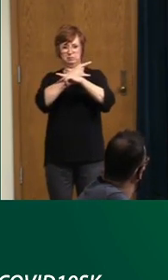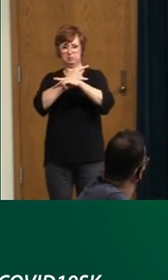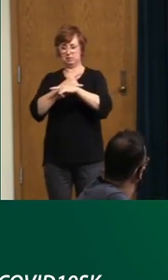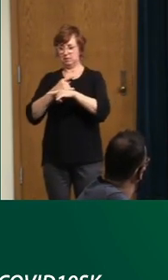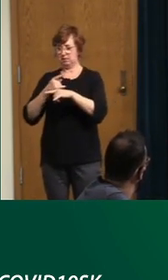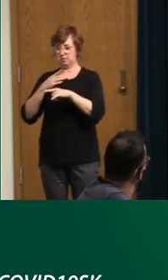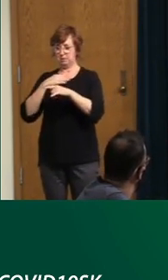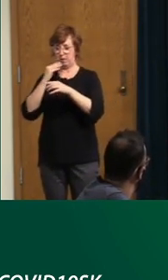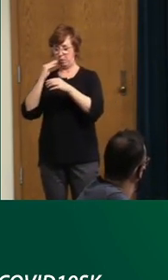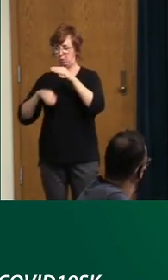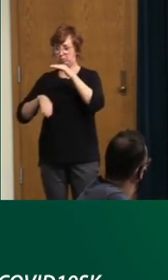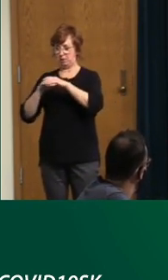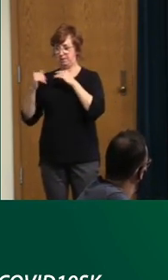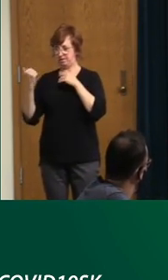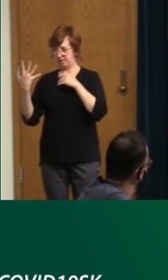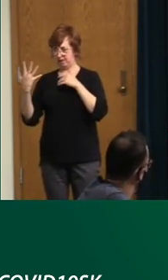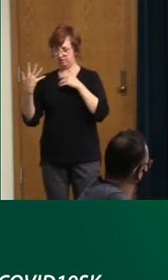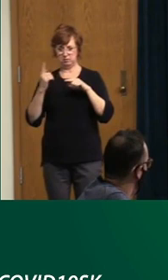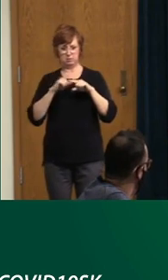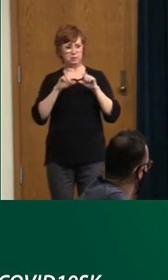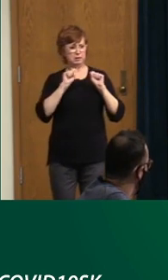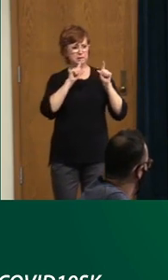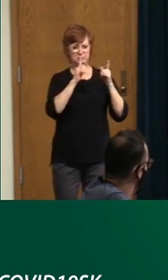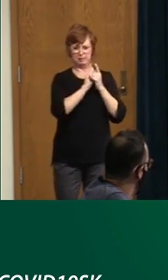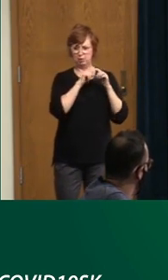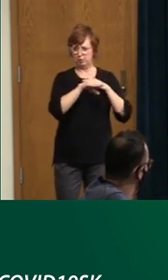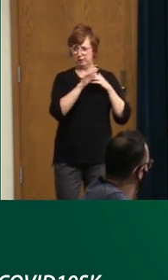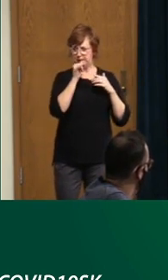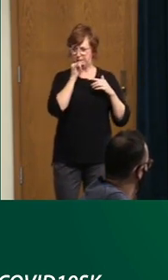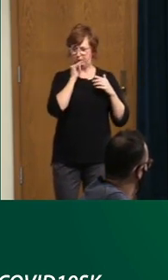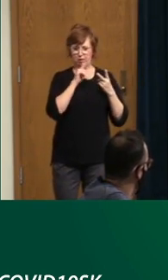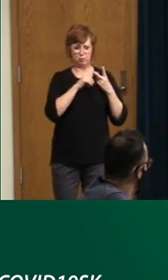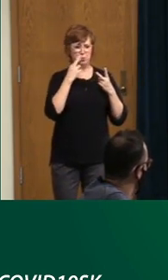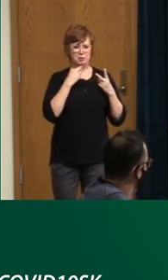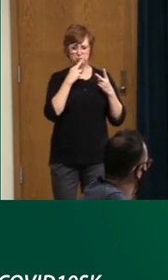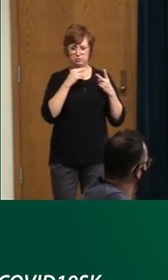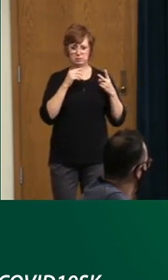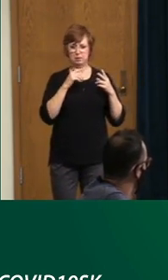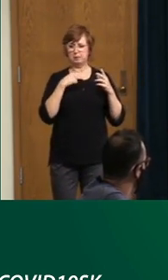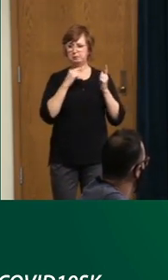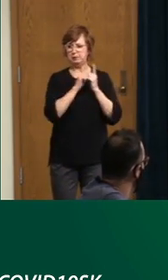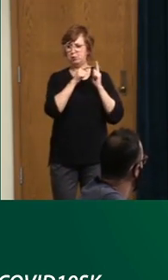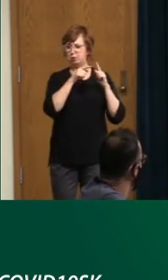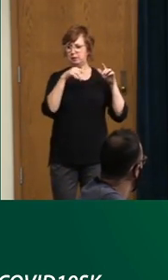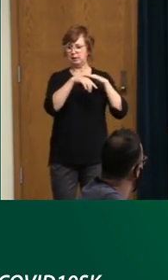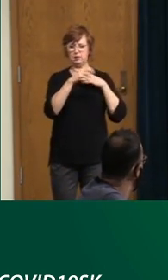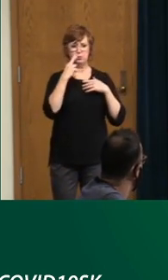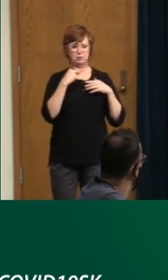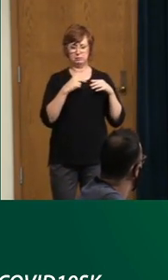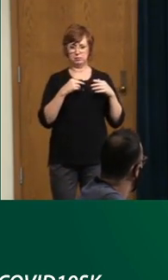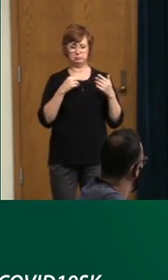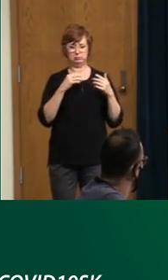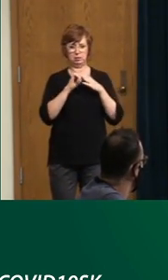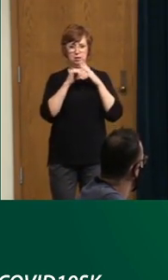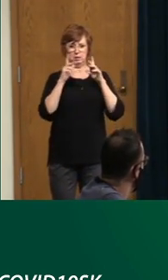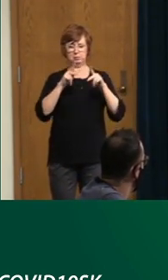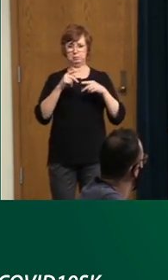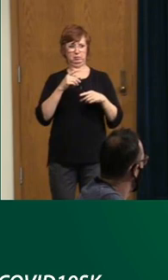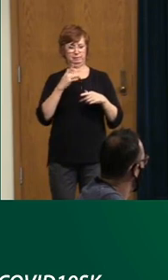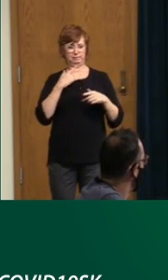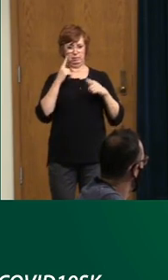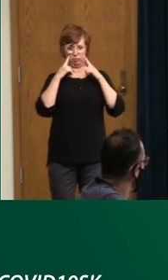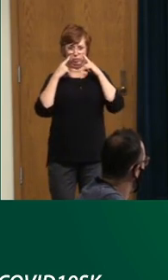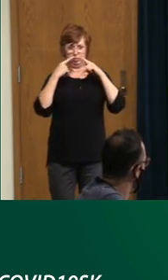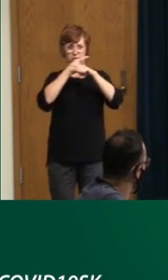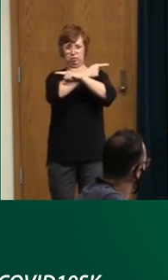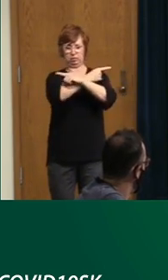bar. I know the Premier said meet a friend at a bar or restaurant, sorry. We don't have anything coming on that. I know you're talking to those industries,